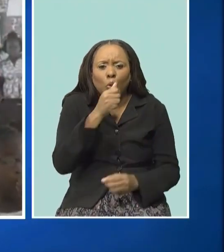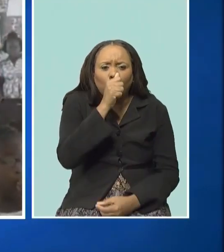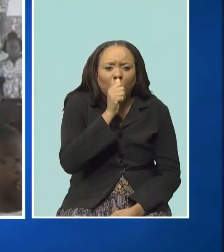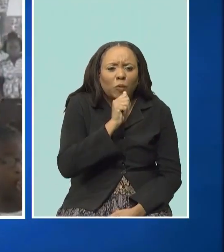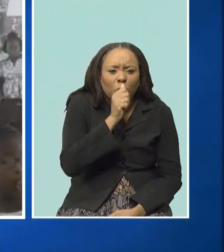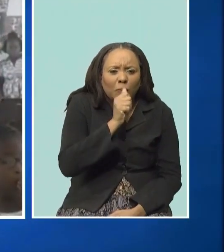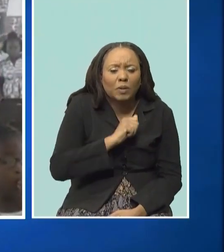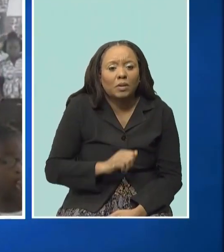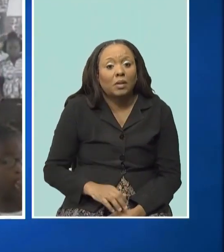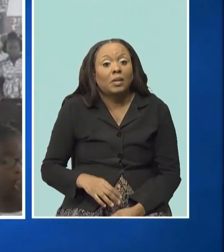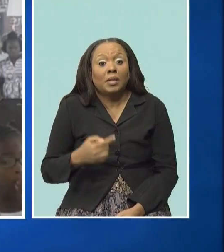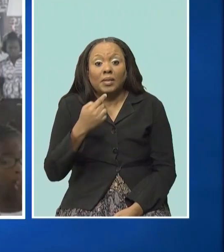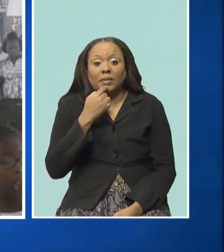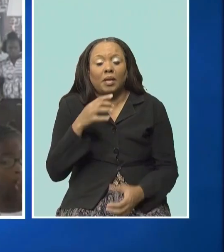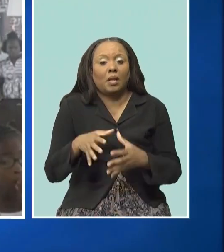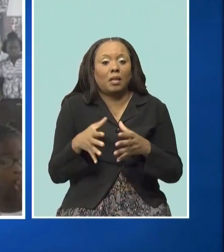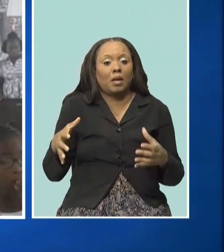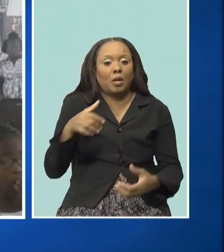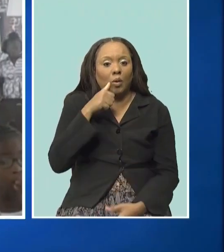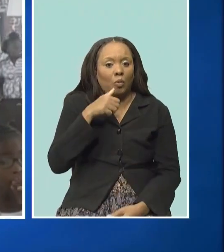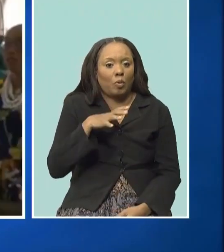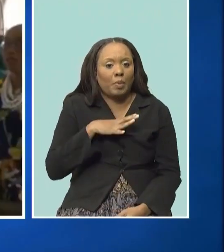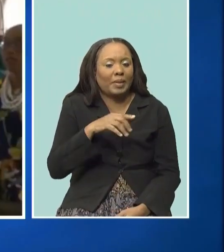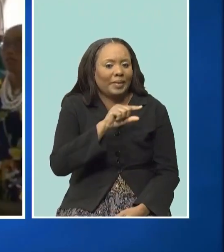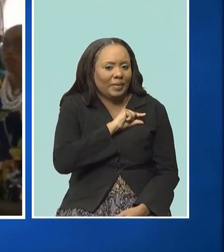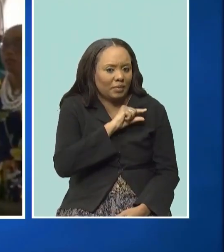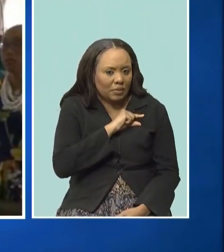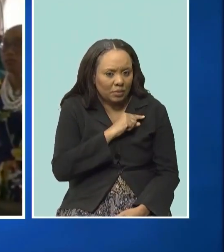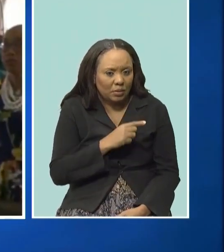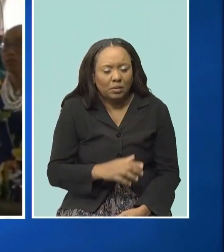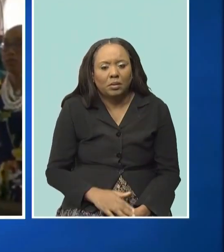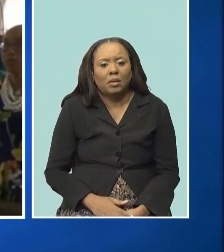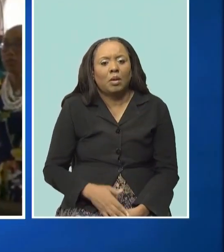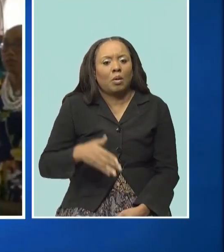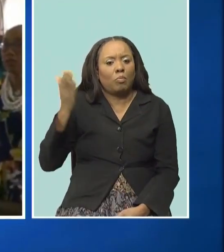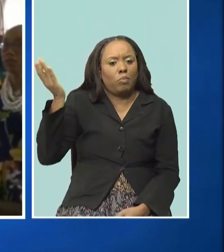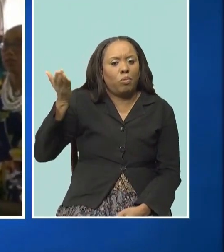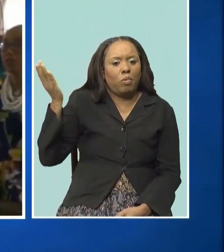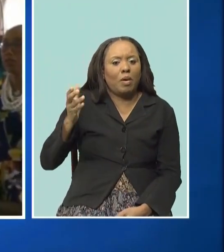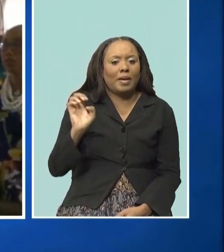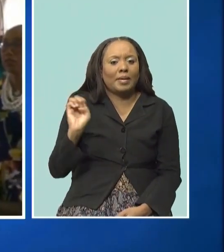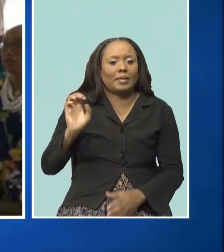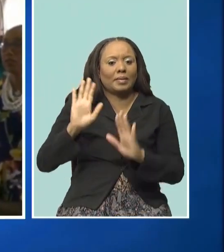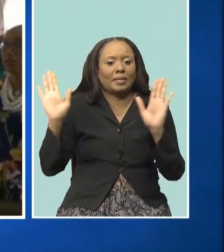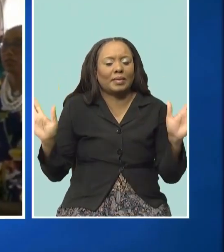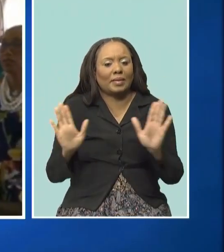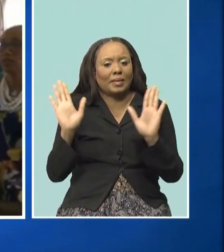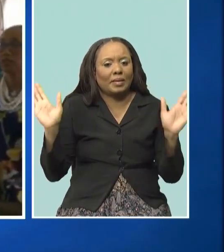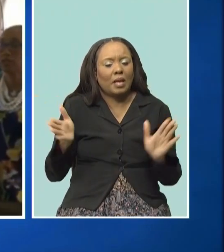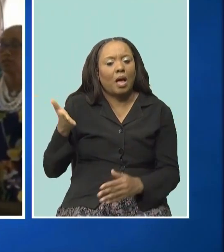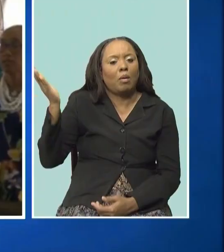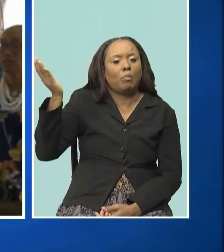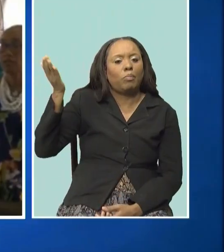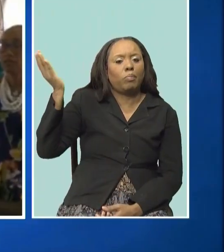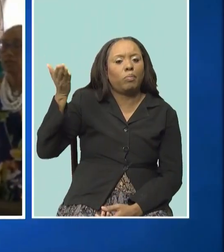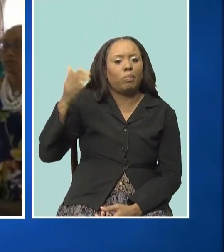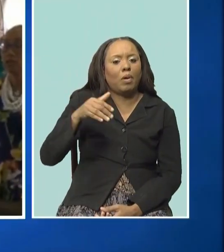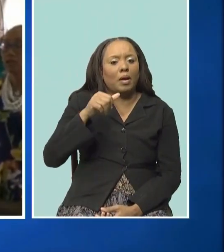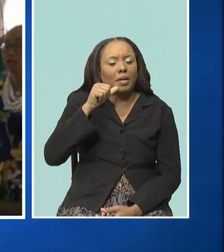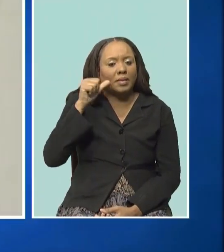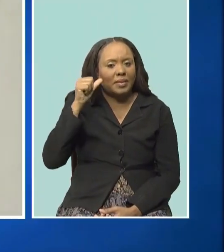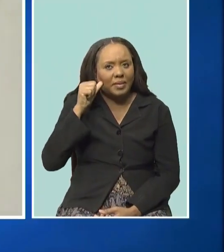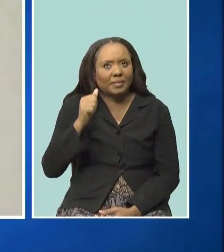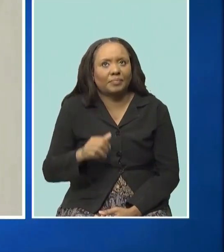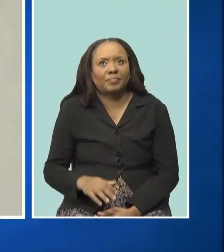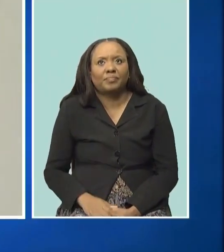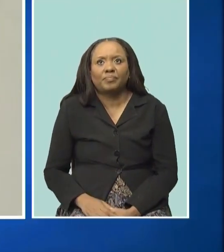motorists appear to be guilty of this behavior. She made the comment while delivering her Easter Sunday message yesterday. We can